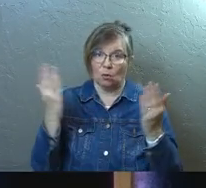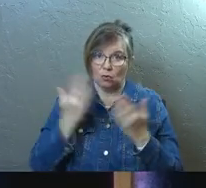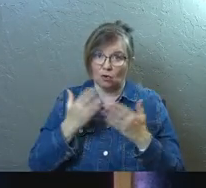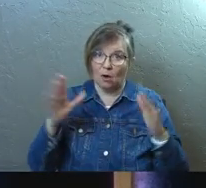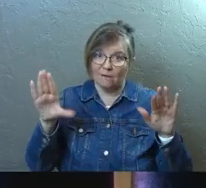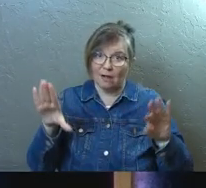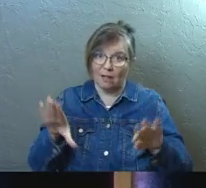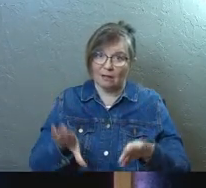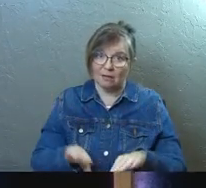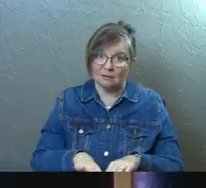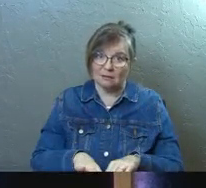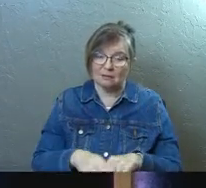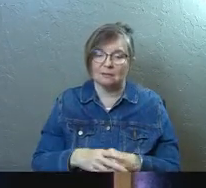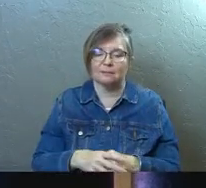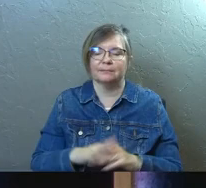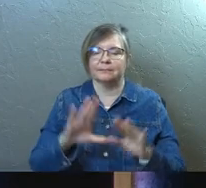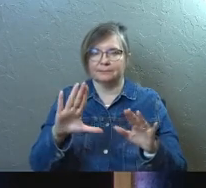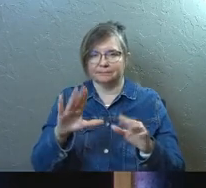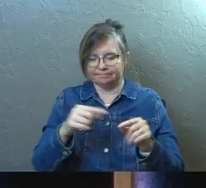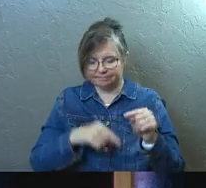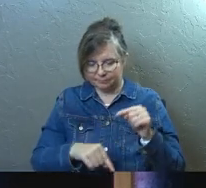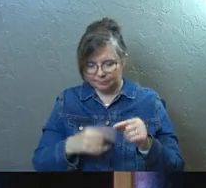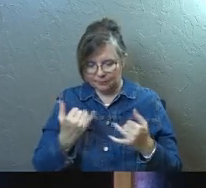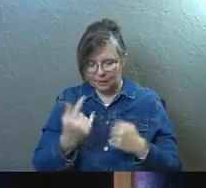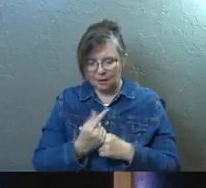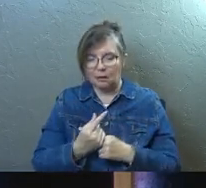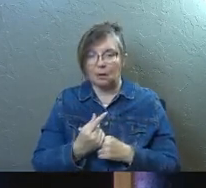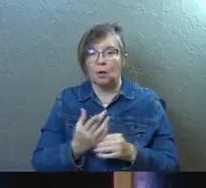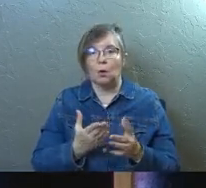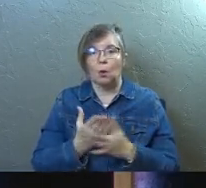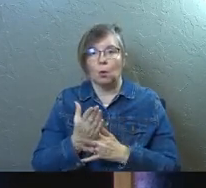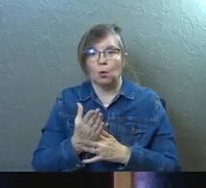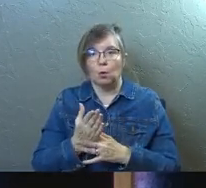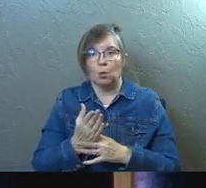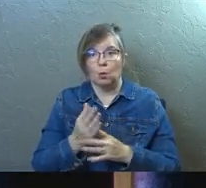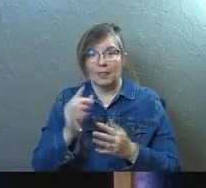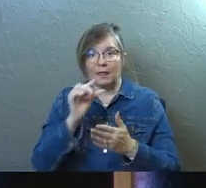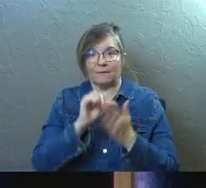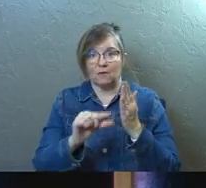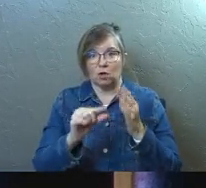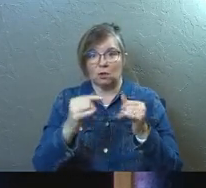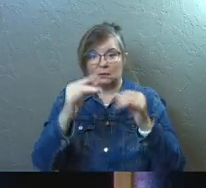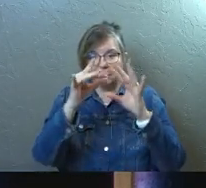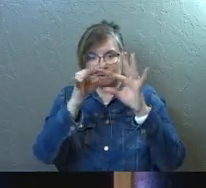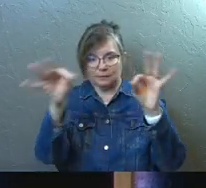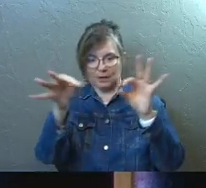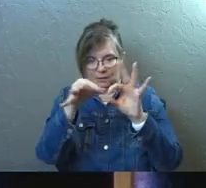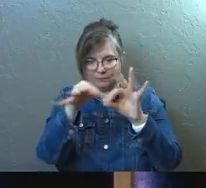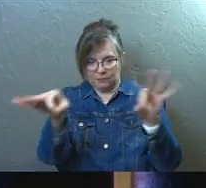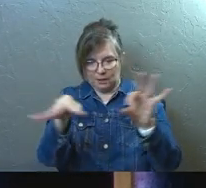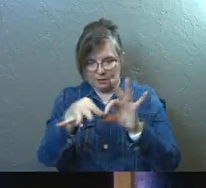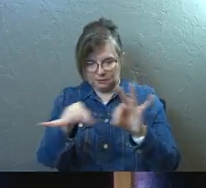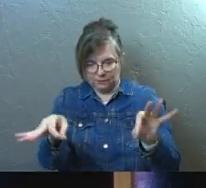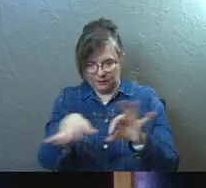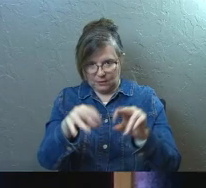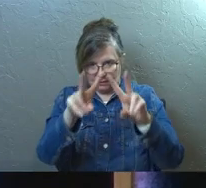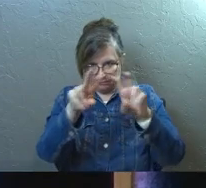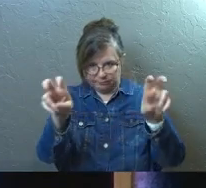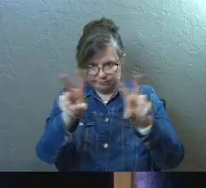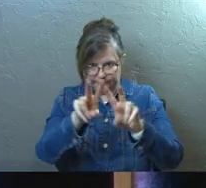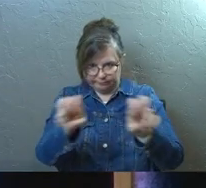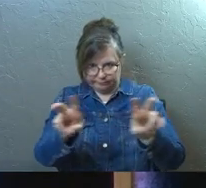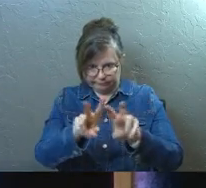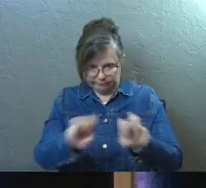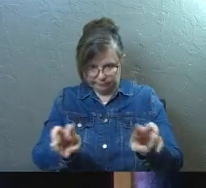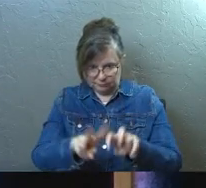valleys. So here's where we're going to go today. We're going to go all through this verse, one phrase at a time, because every